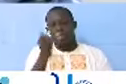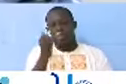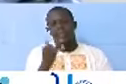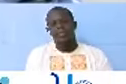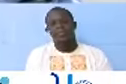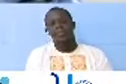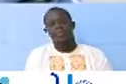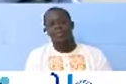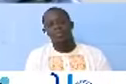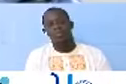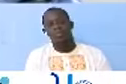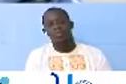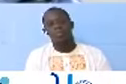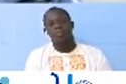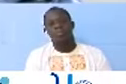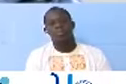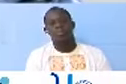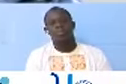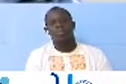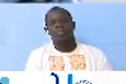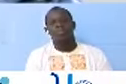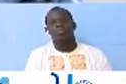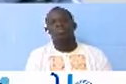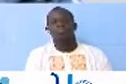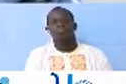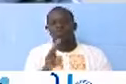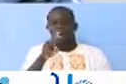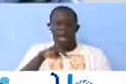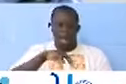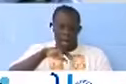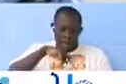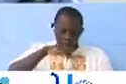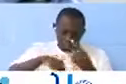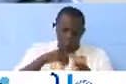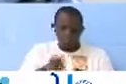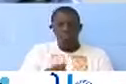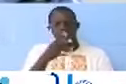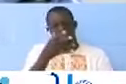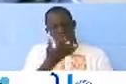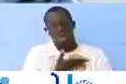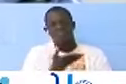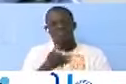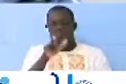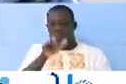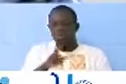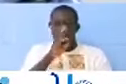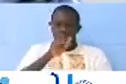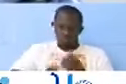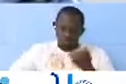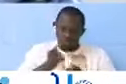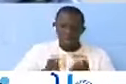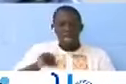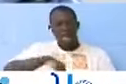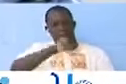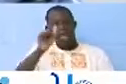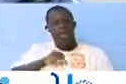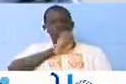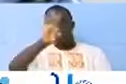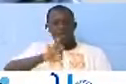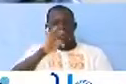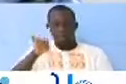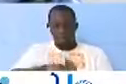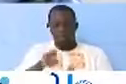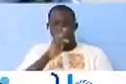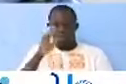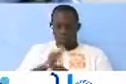Yes. Your acquaintances have been victims as well as close family members of yours. mol nare jeme yalon ko e